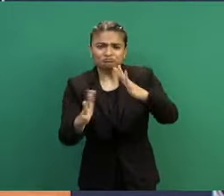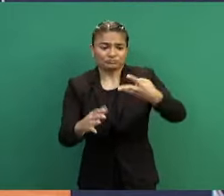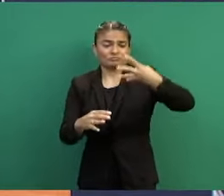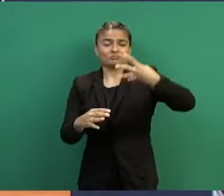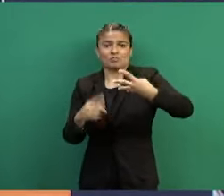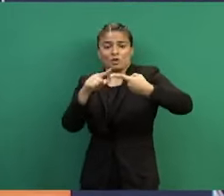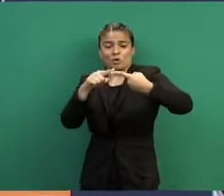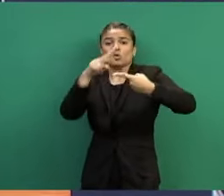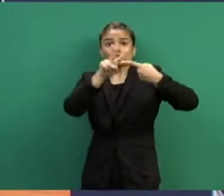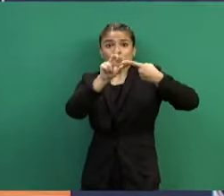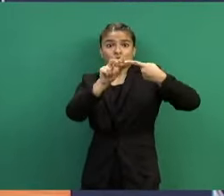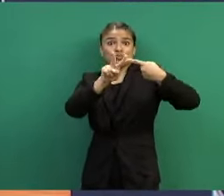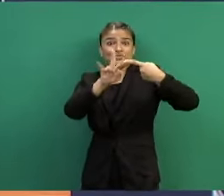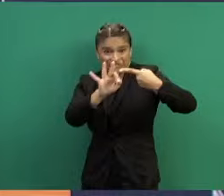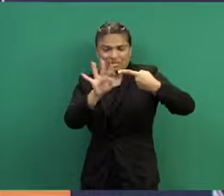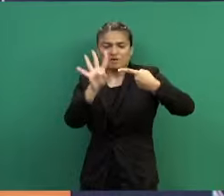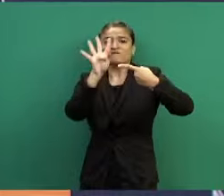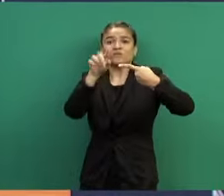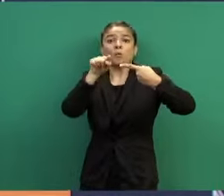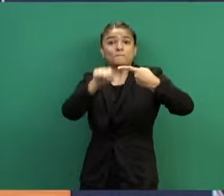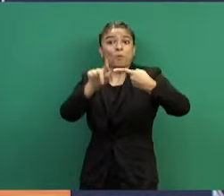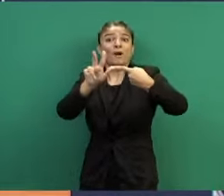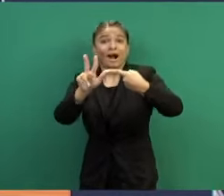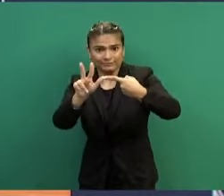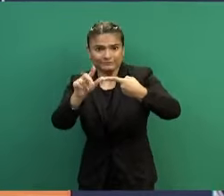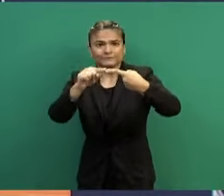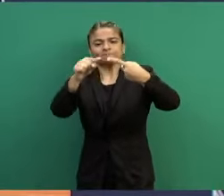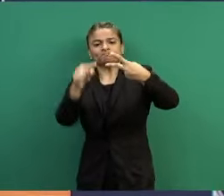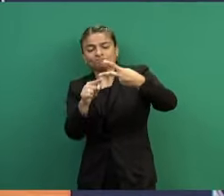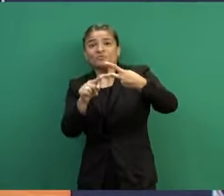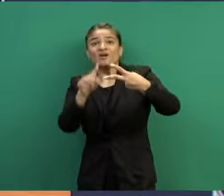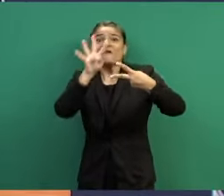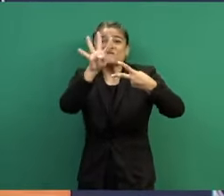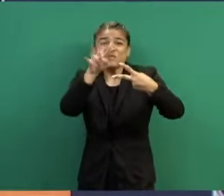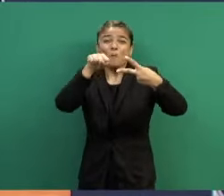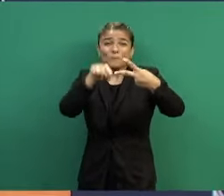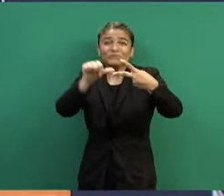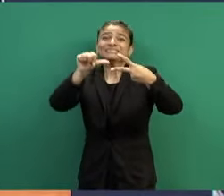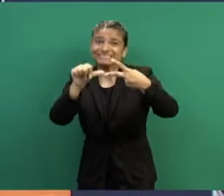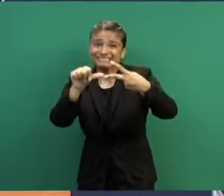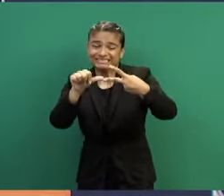2023 and to 4.6% in